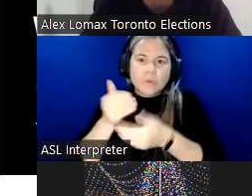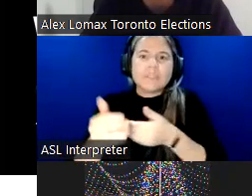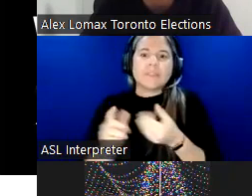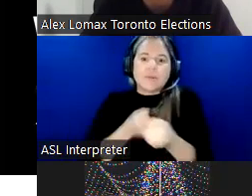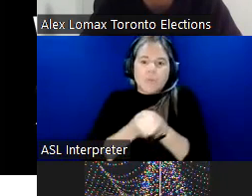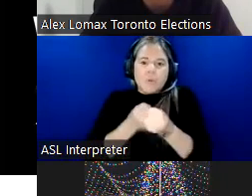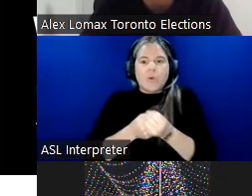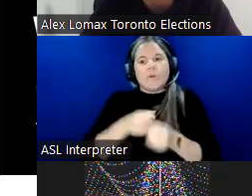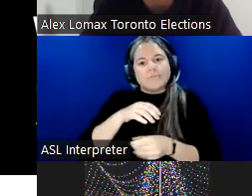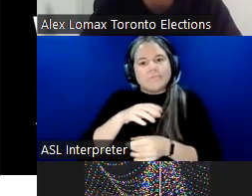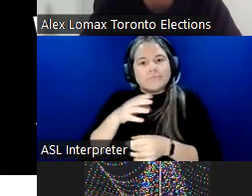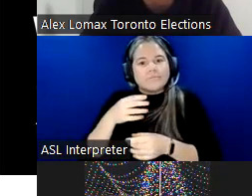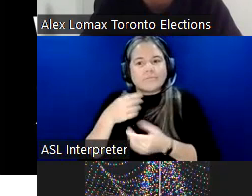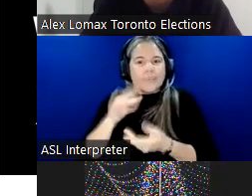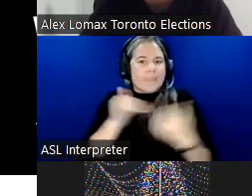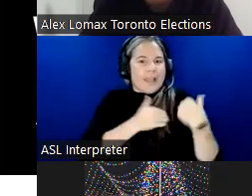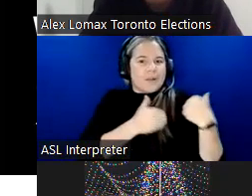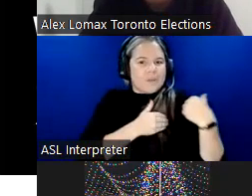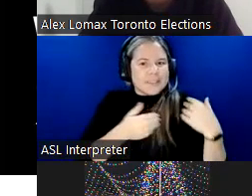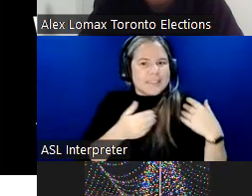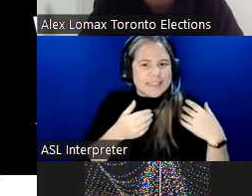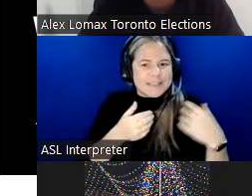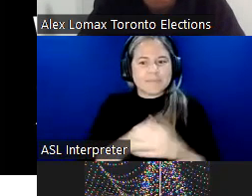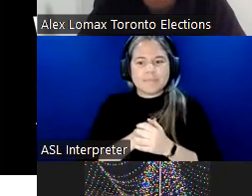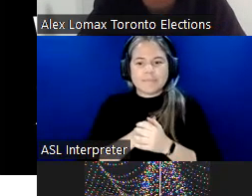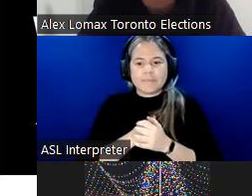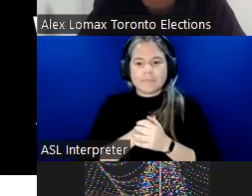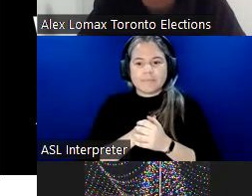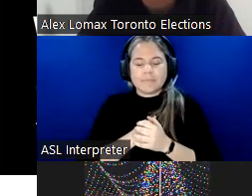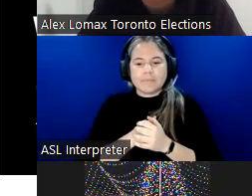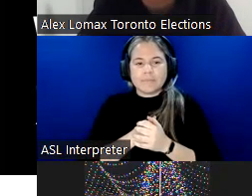elected and accountability officials,